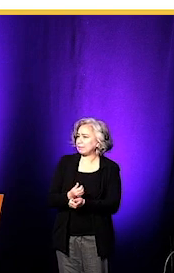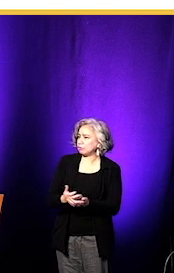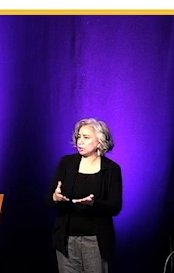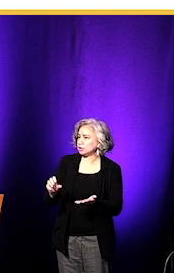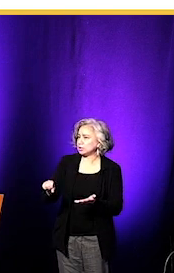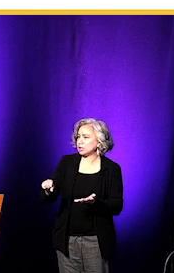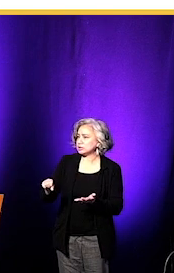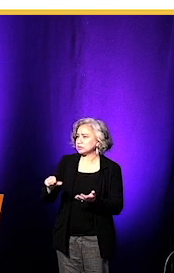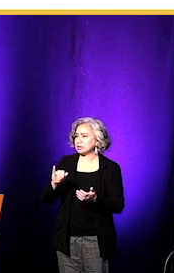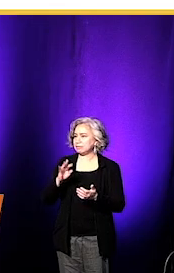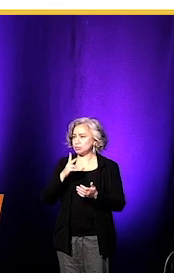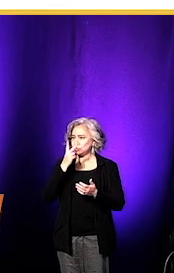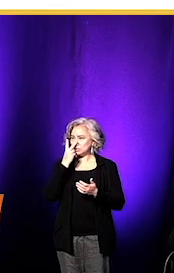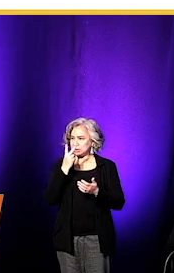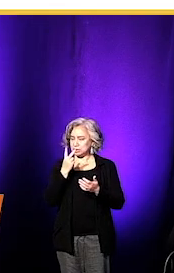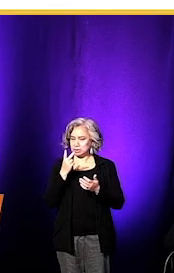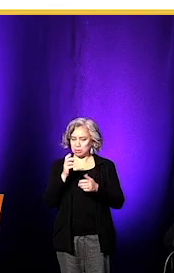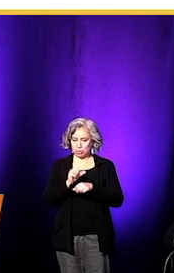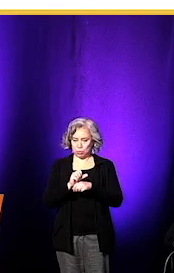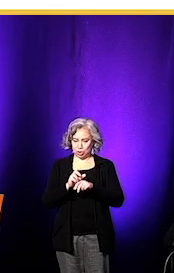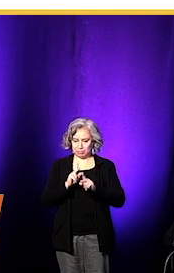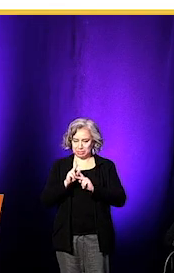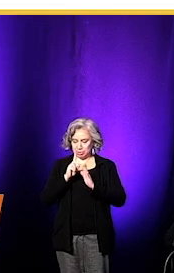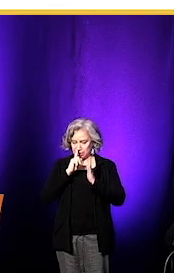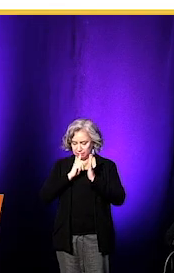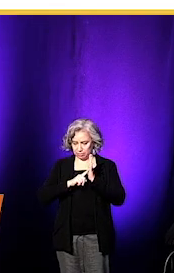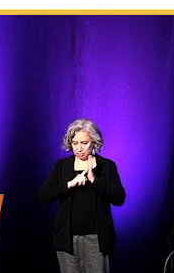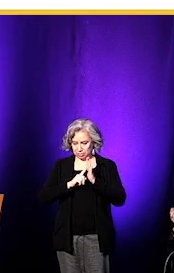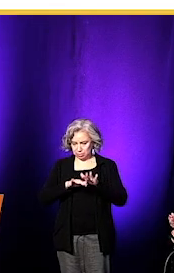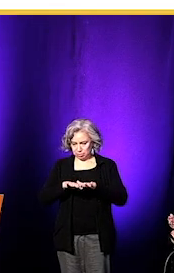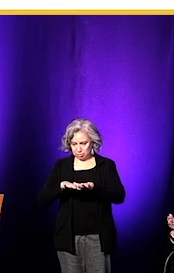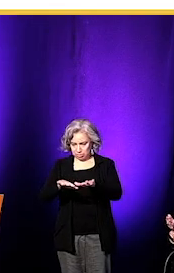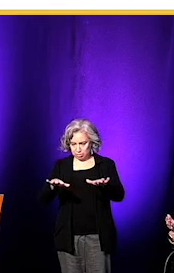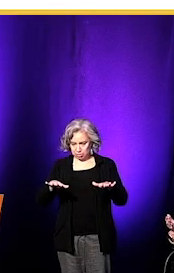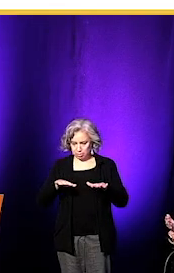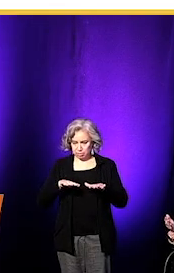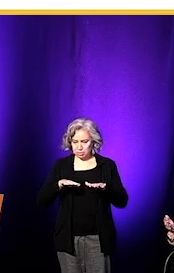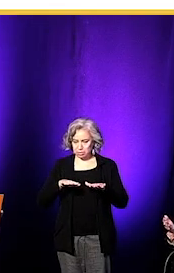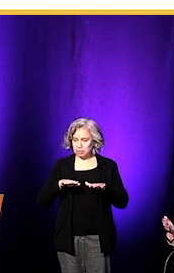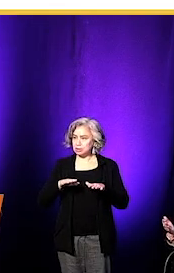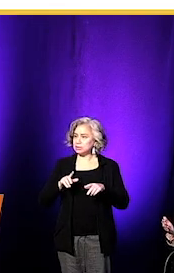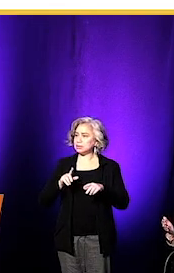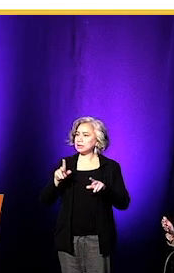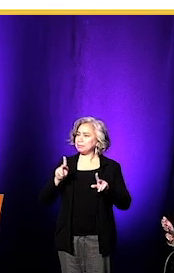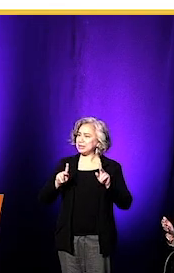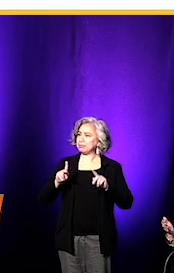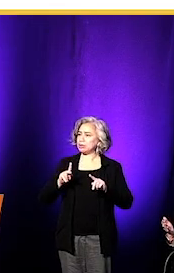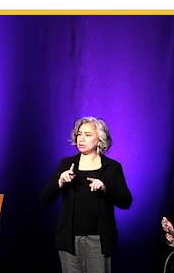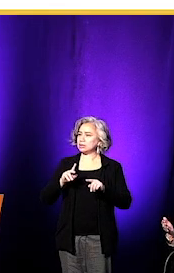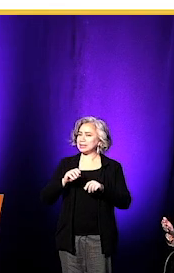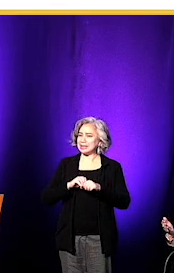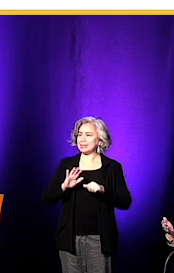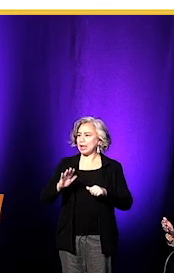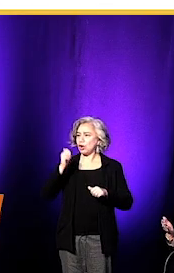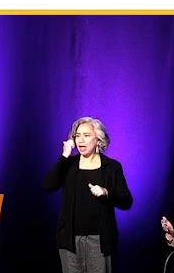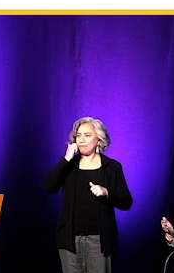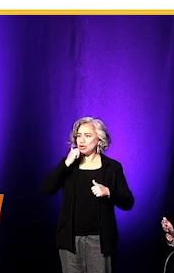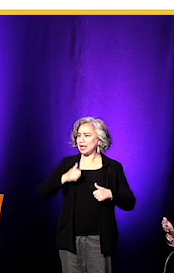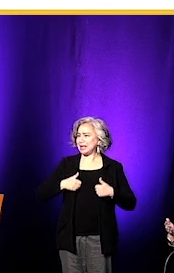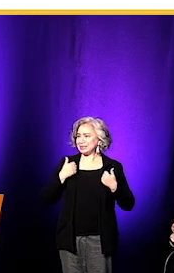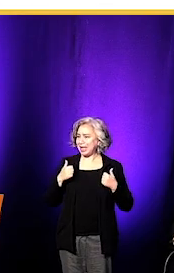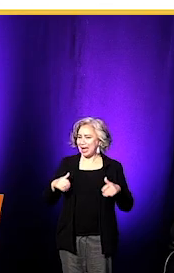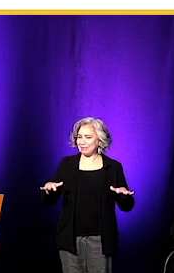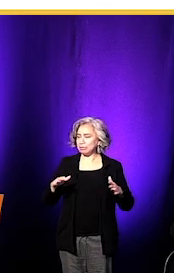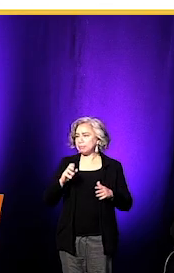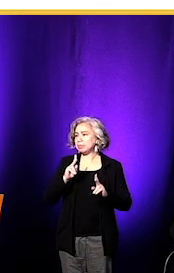the work that people have looked at, people across the practices of their everyday life. They haven't,